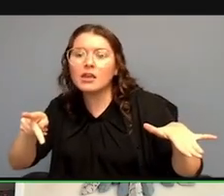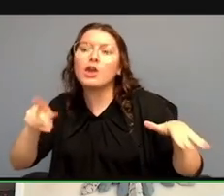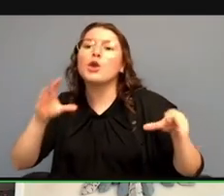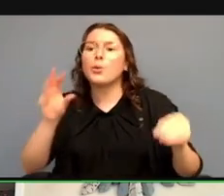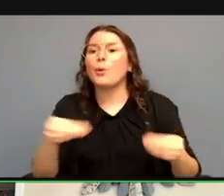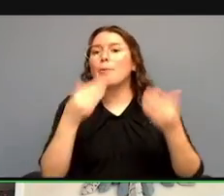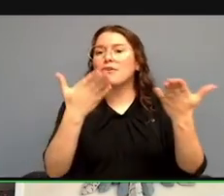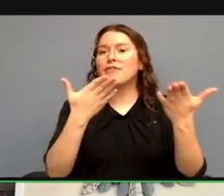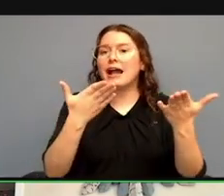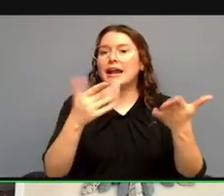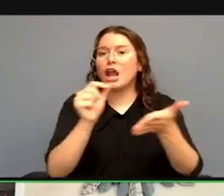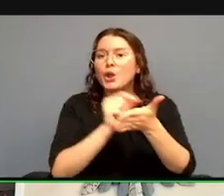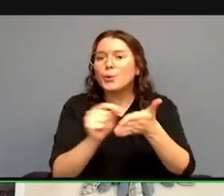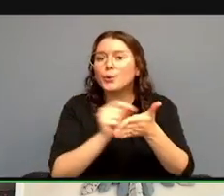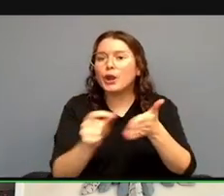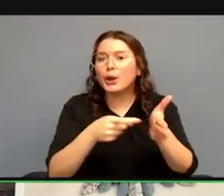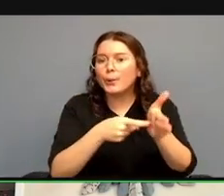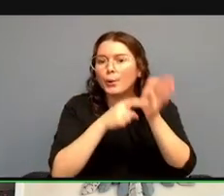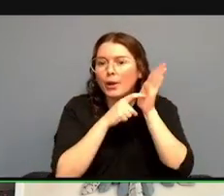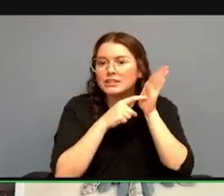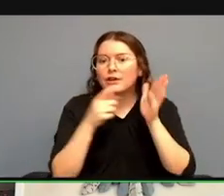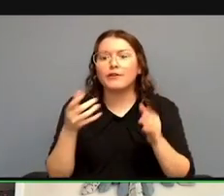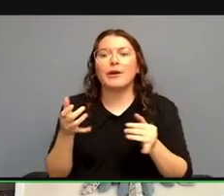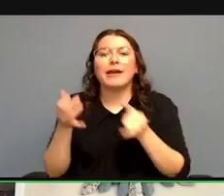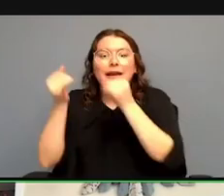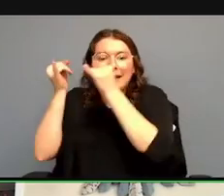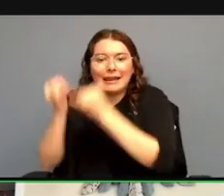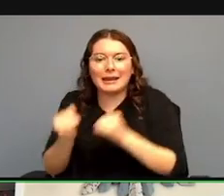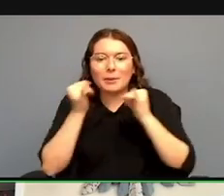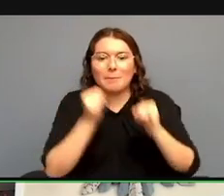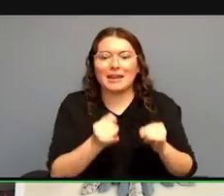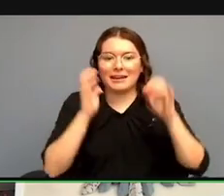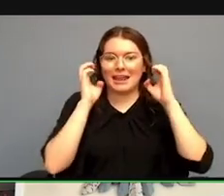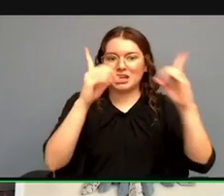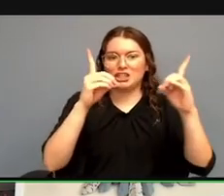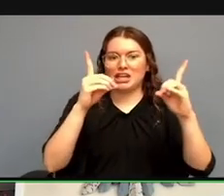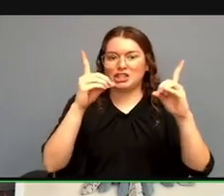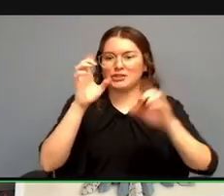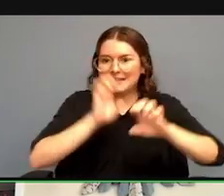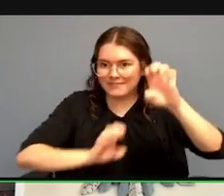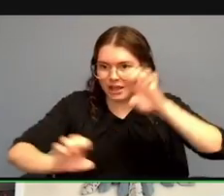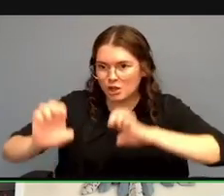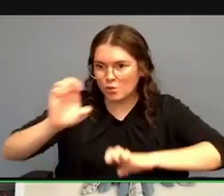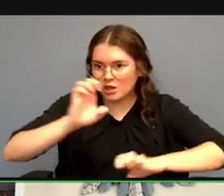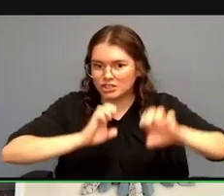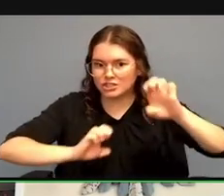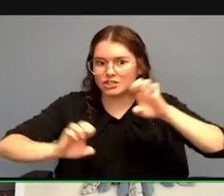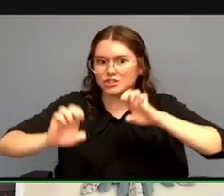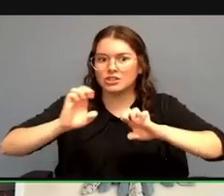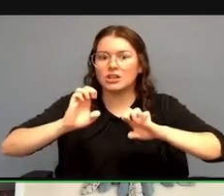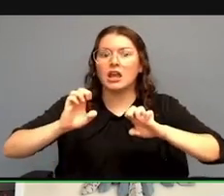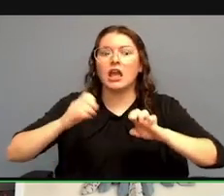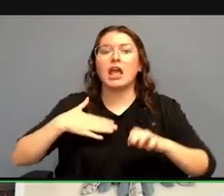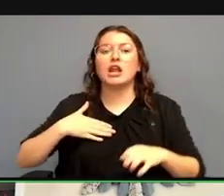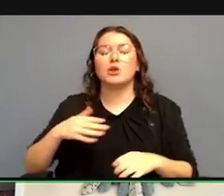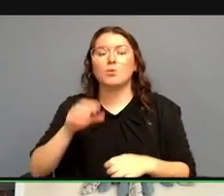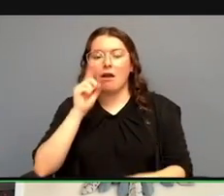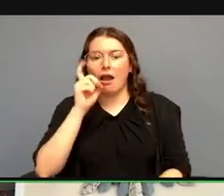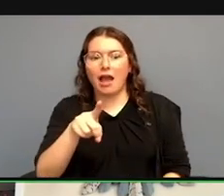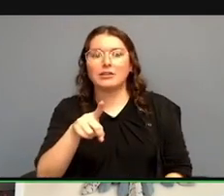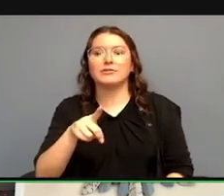written request for an independent educational evaluation, and you're going to ask for prior written